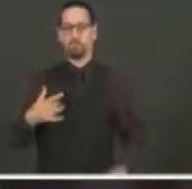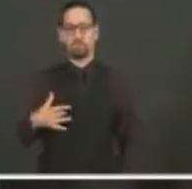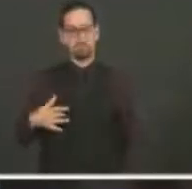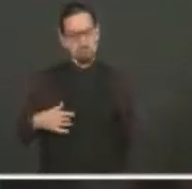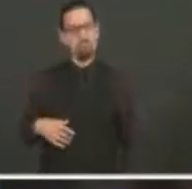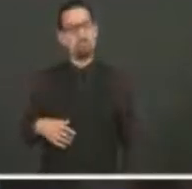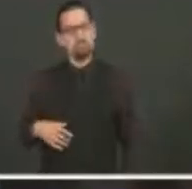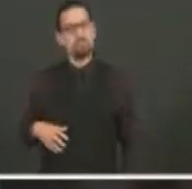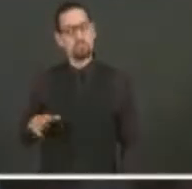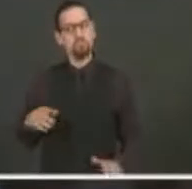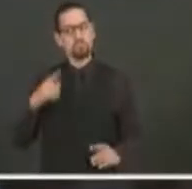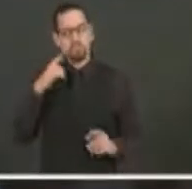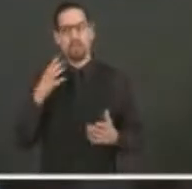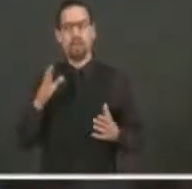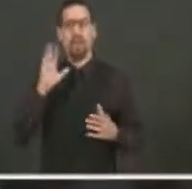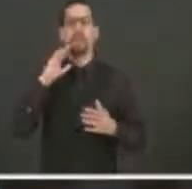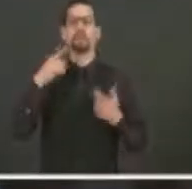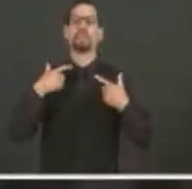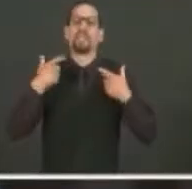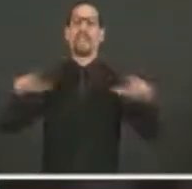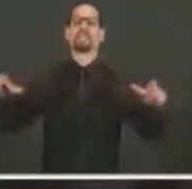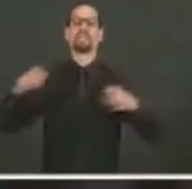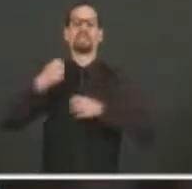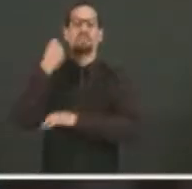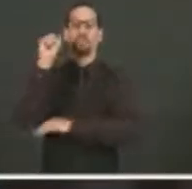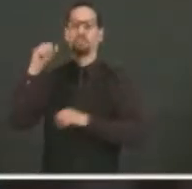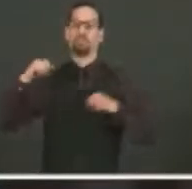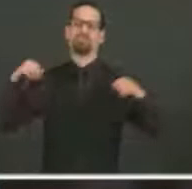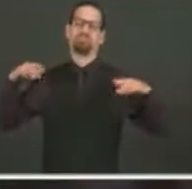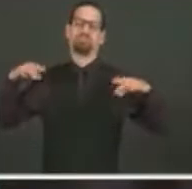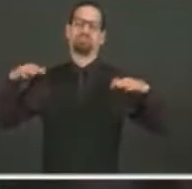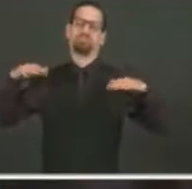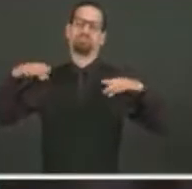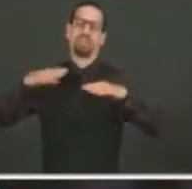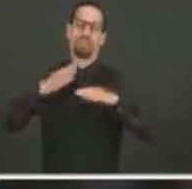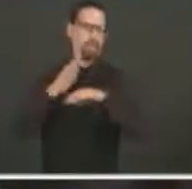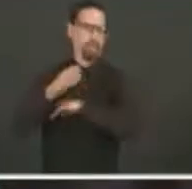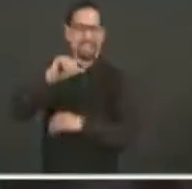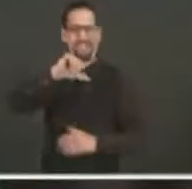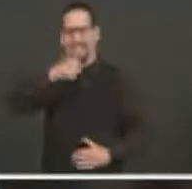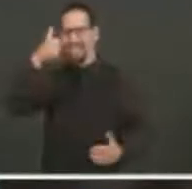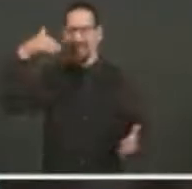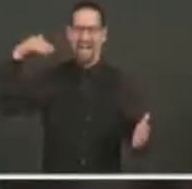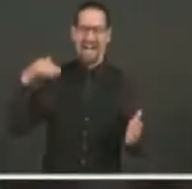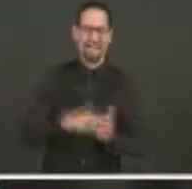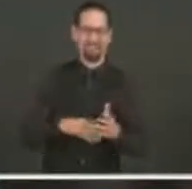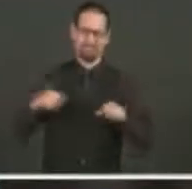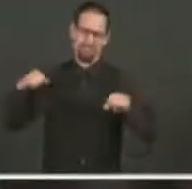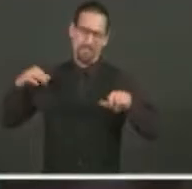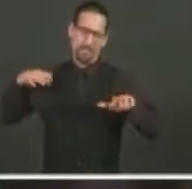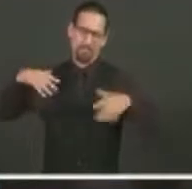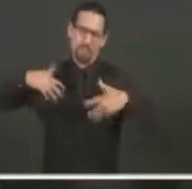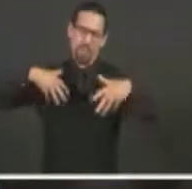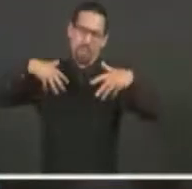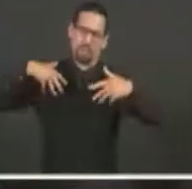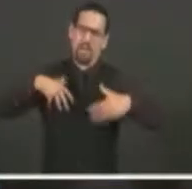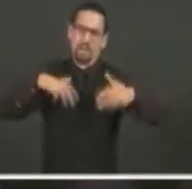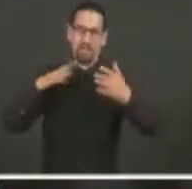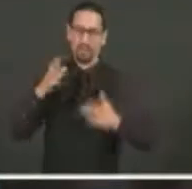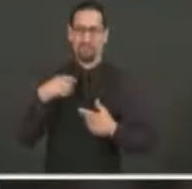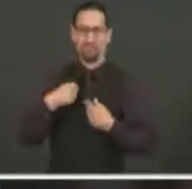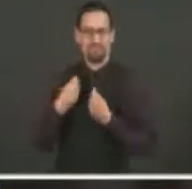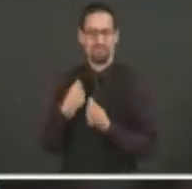we had at that finished at the State House with over 10,000 people, where we handed out over 5,000